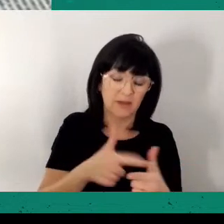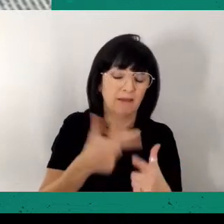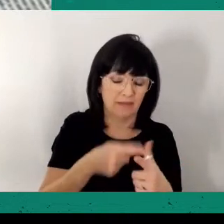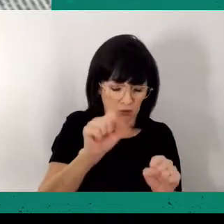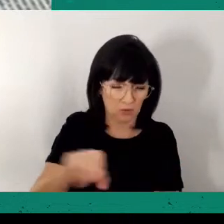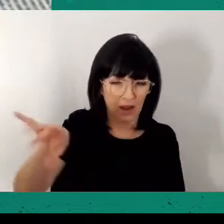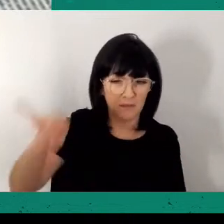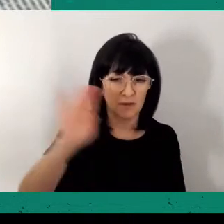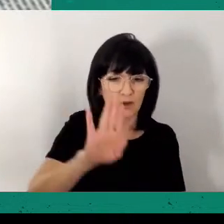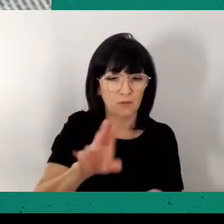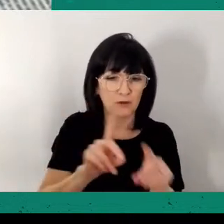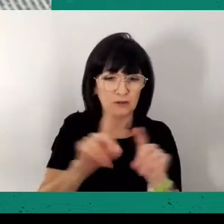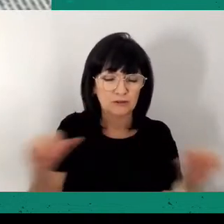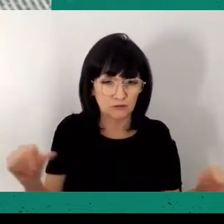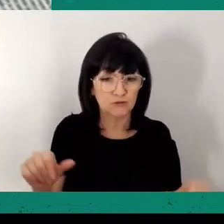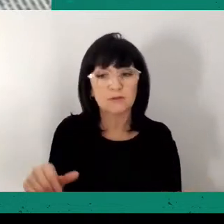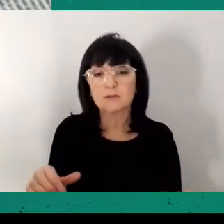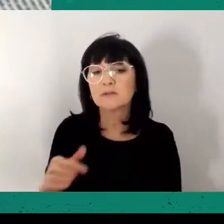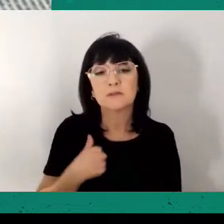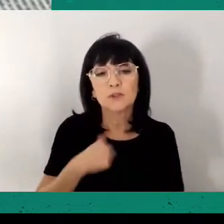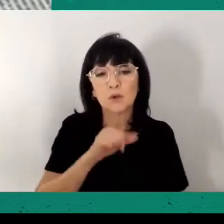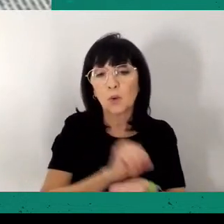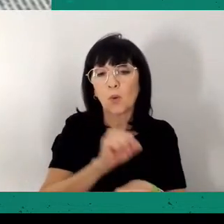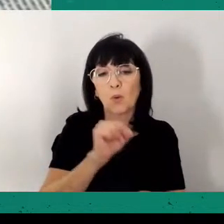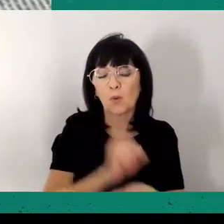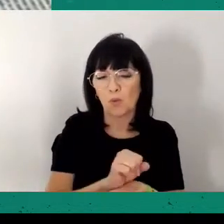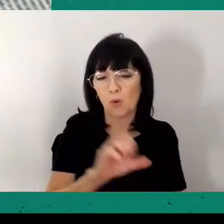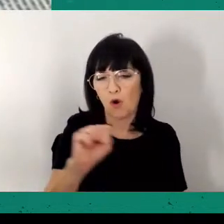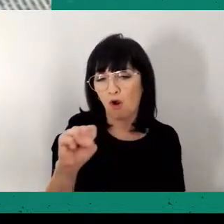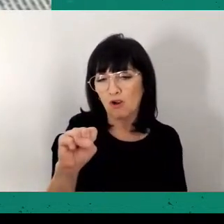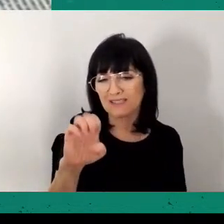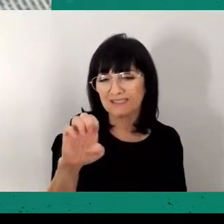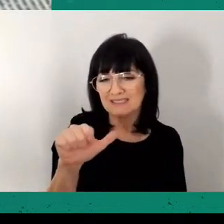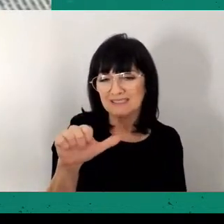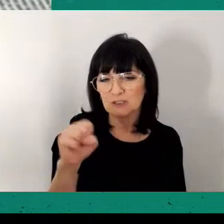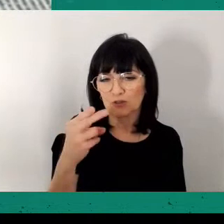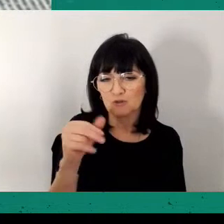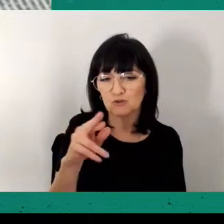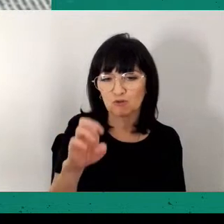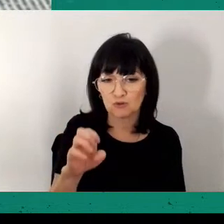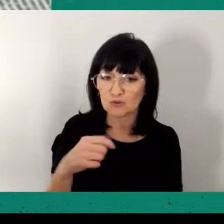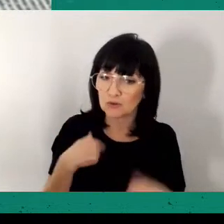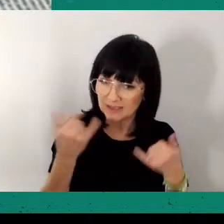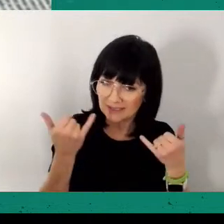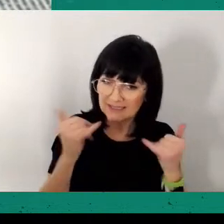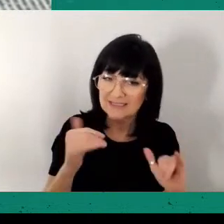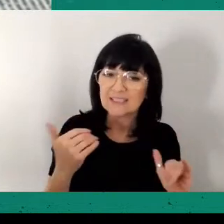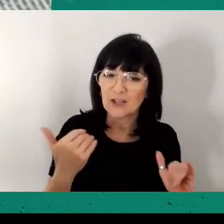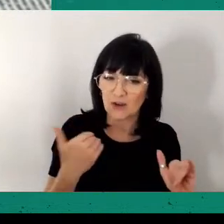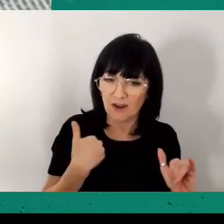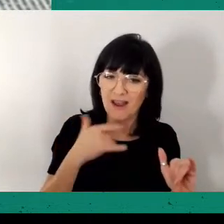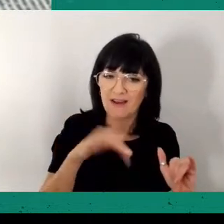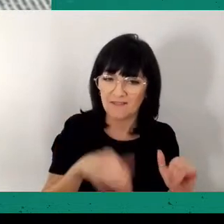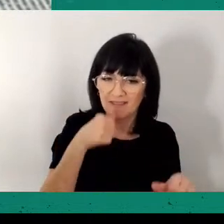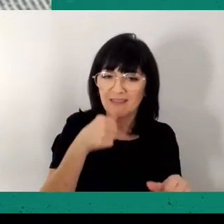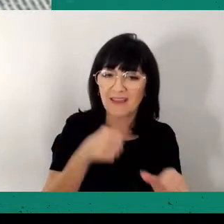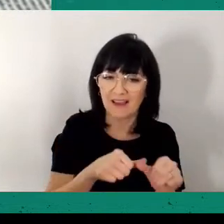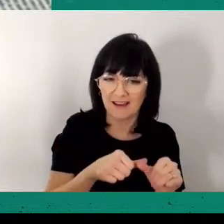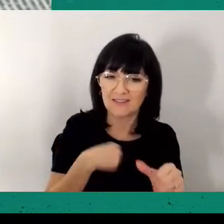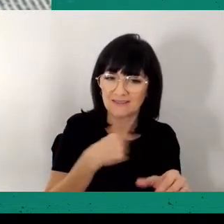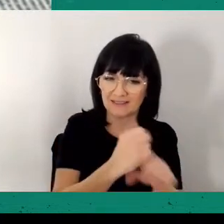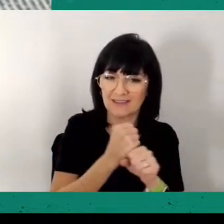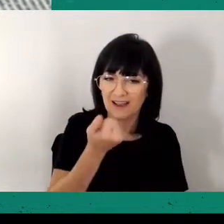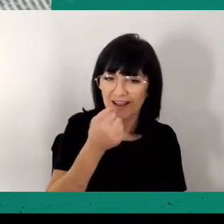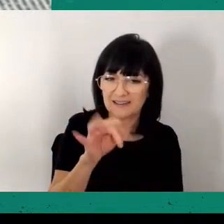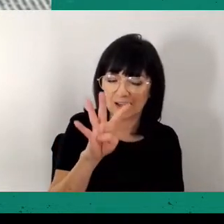summer by working at the seashore, and I still have that same letter in a folder that I received in 1949.